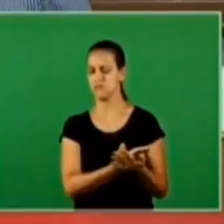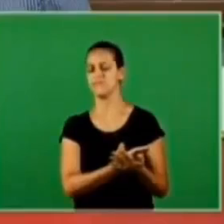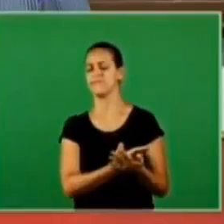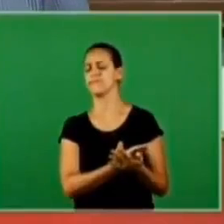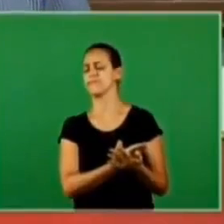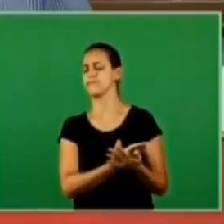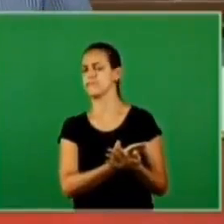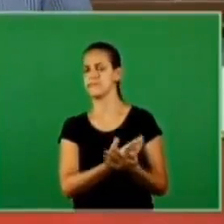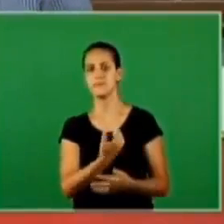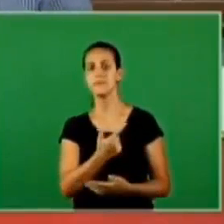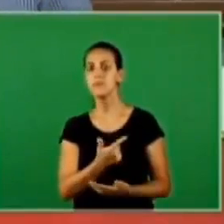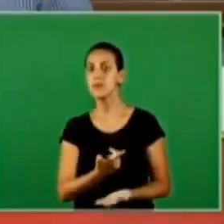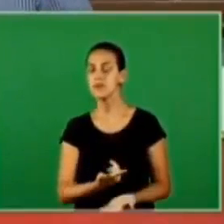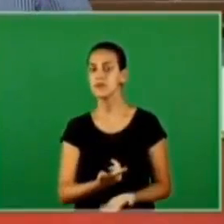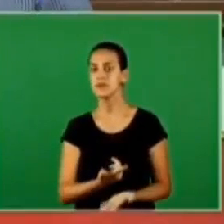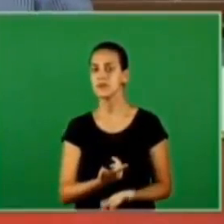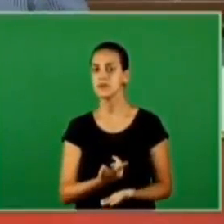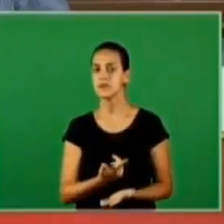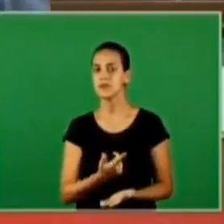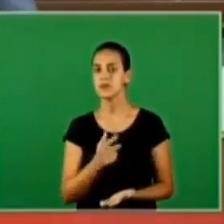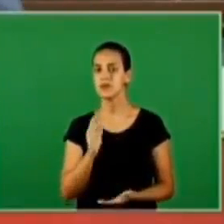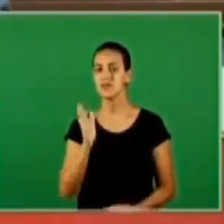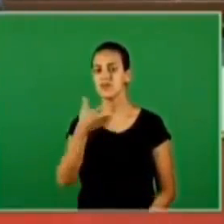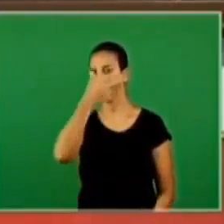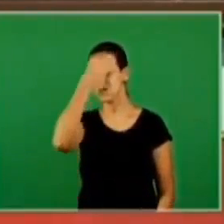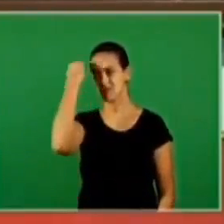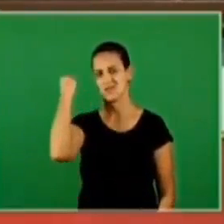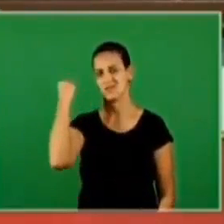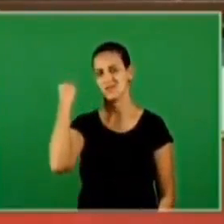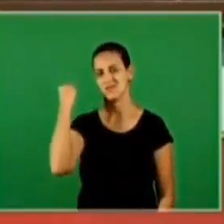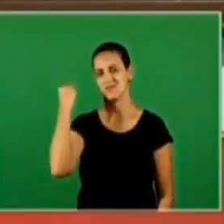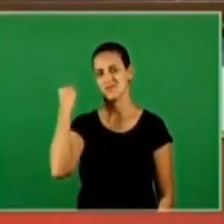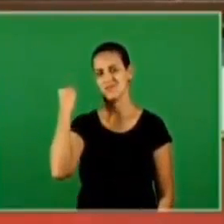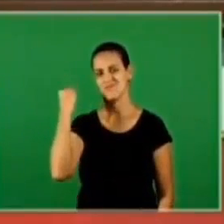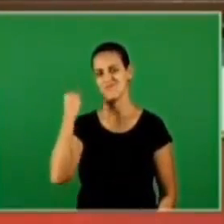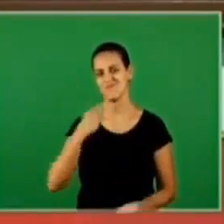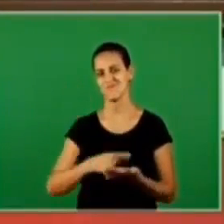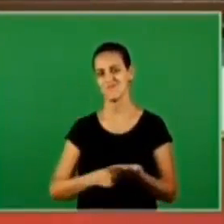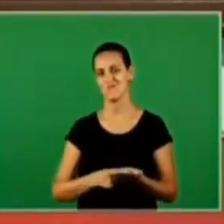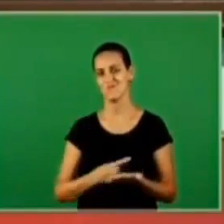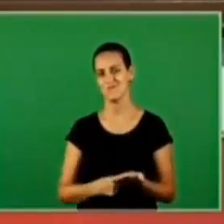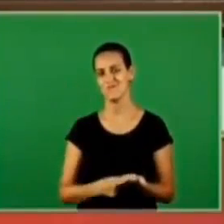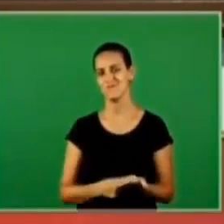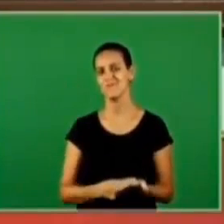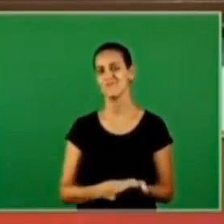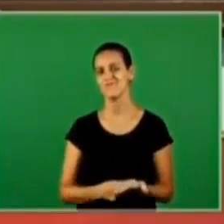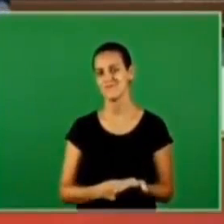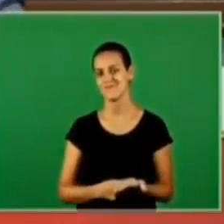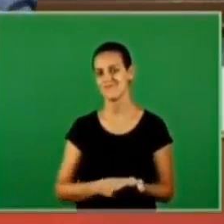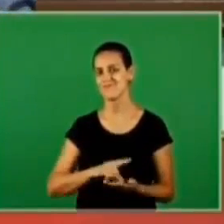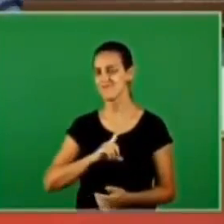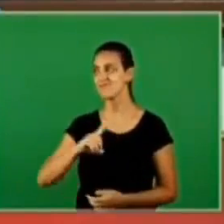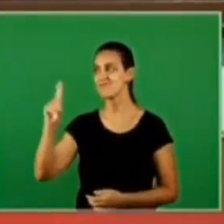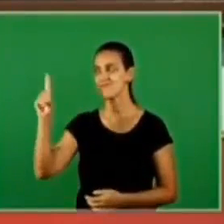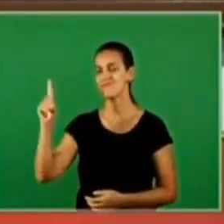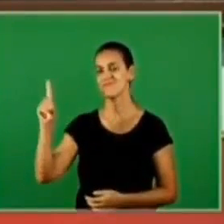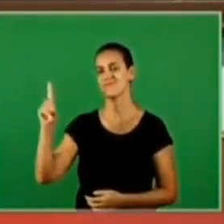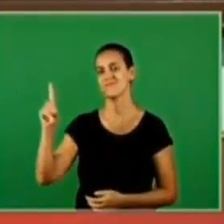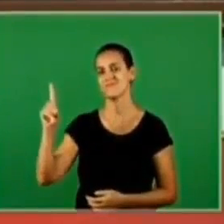foolishness. And many have forgotten about the commitment, which is the greatest